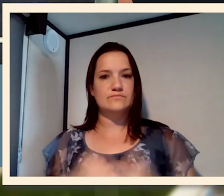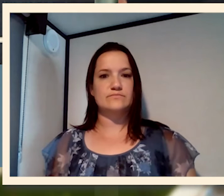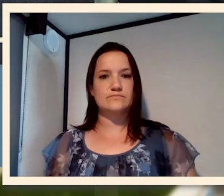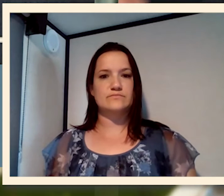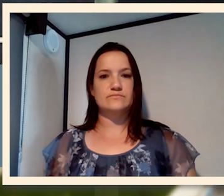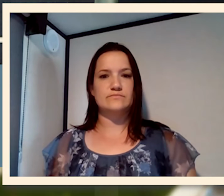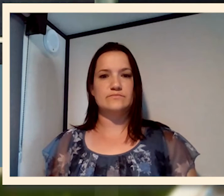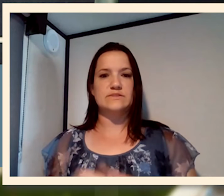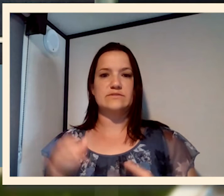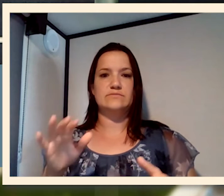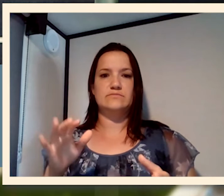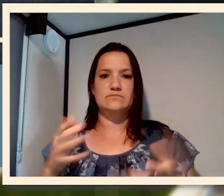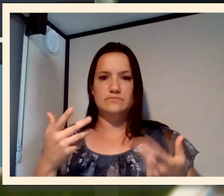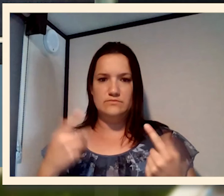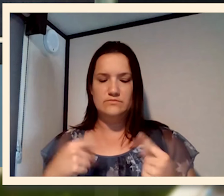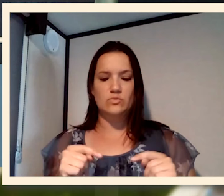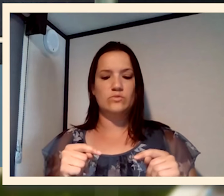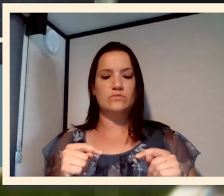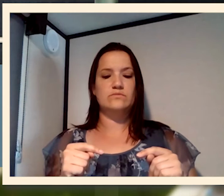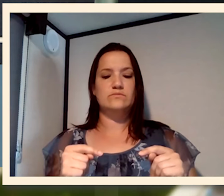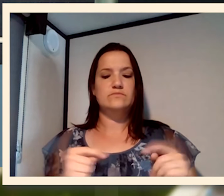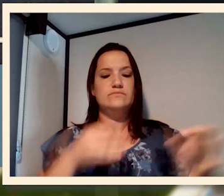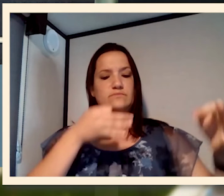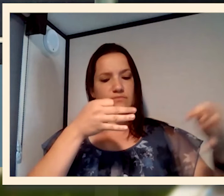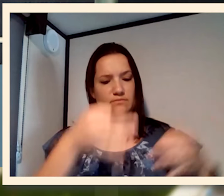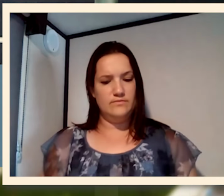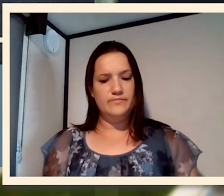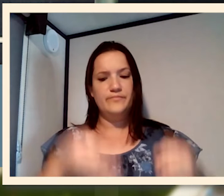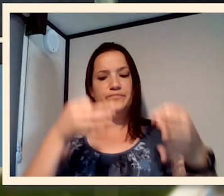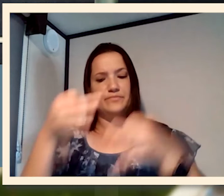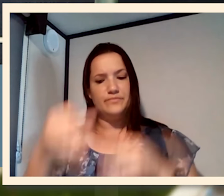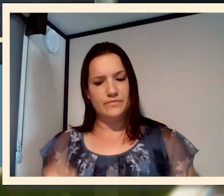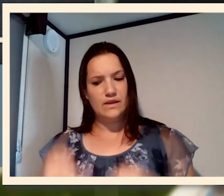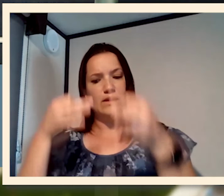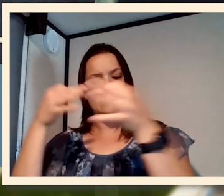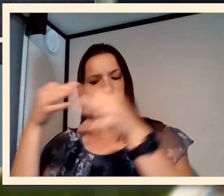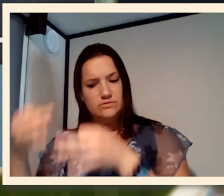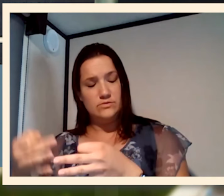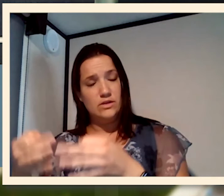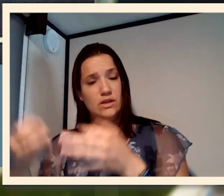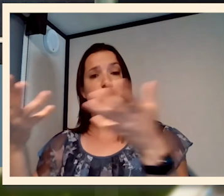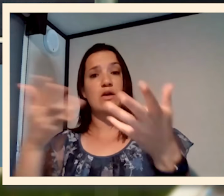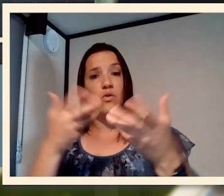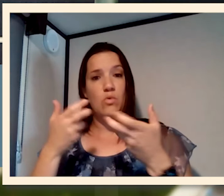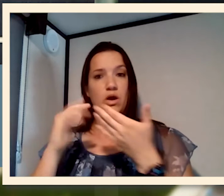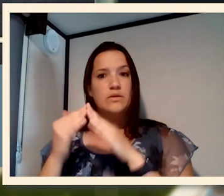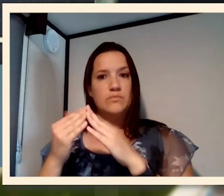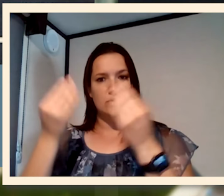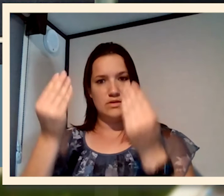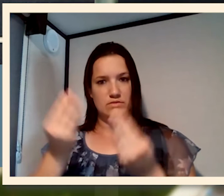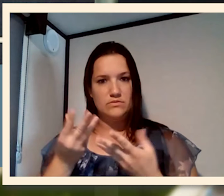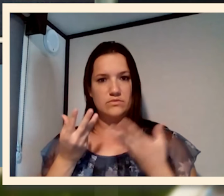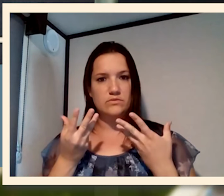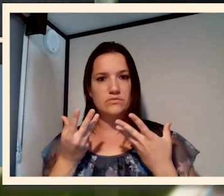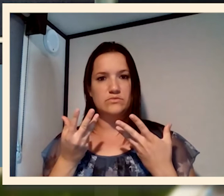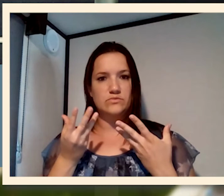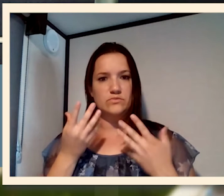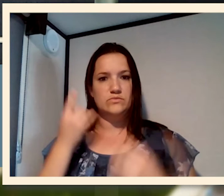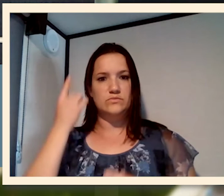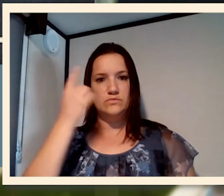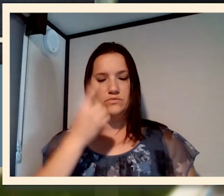So I'd really kind of like to somewhat wrap a bow around it, although I want to leave the door open for community input. Mm-hmm. I don't